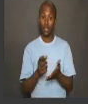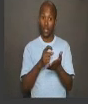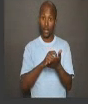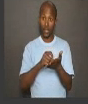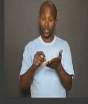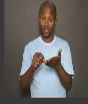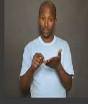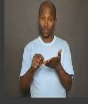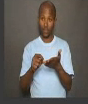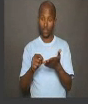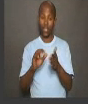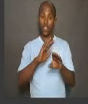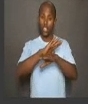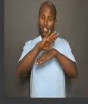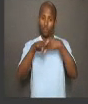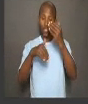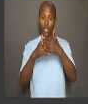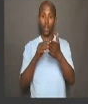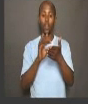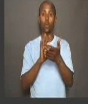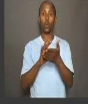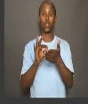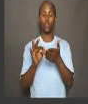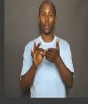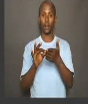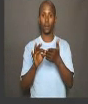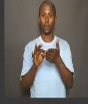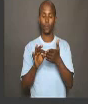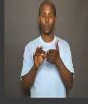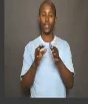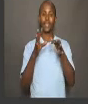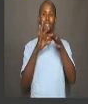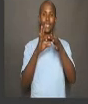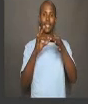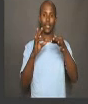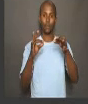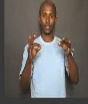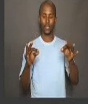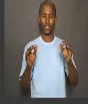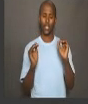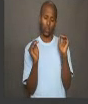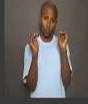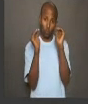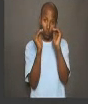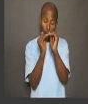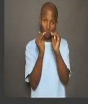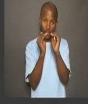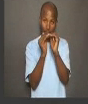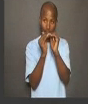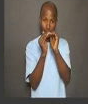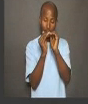Written with the universal quantifier, the statement is equivalent